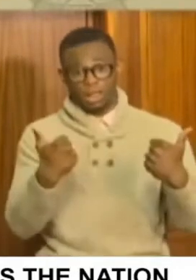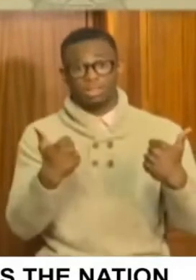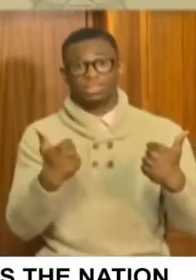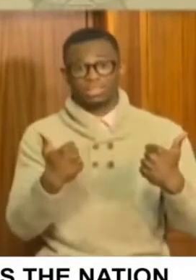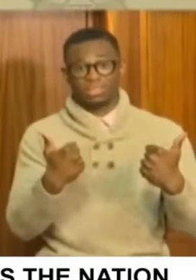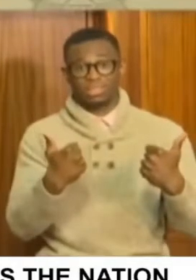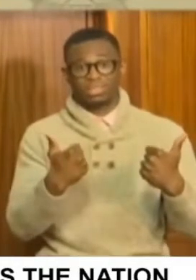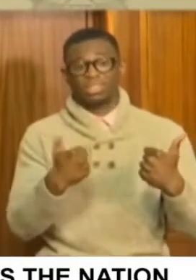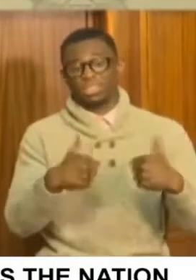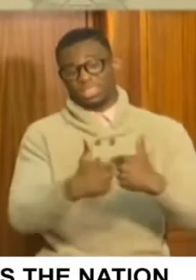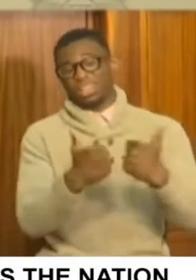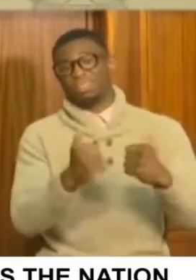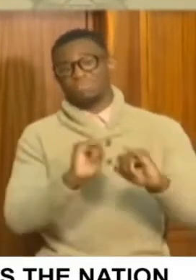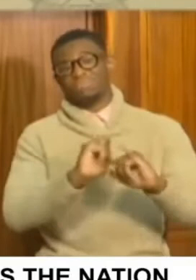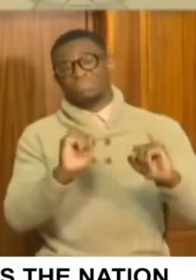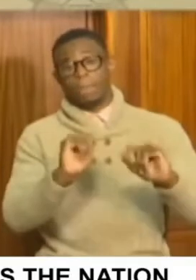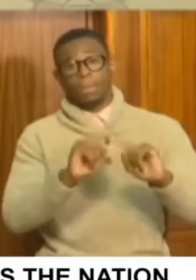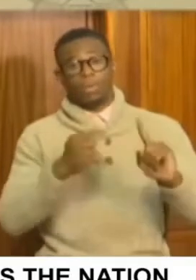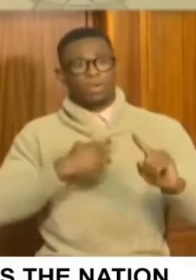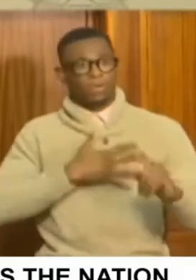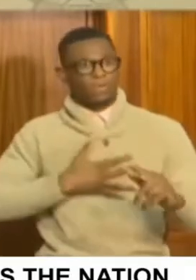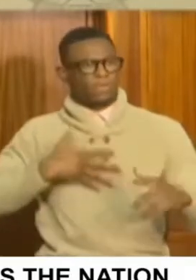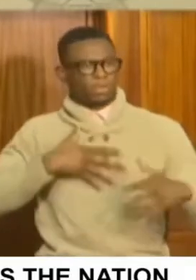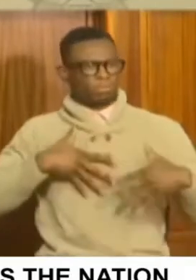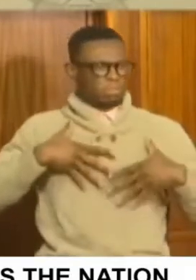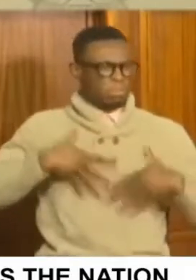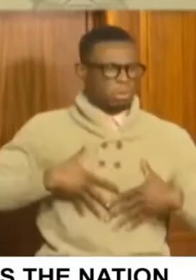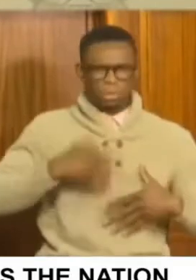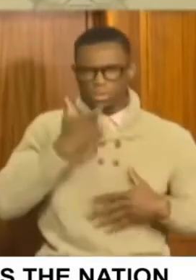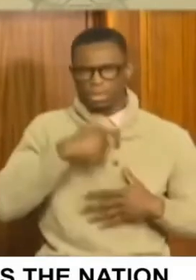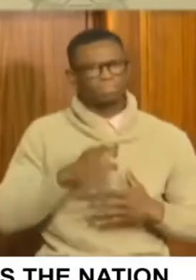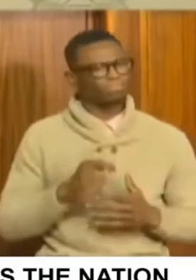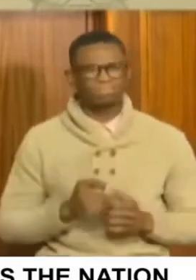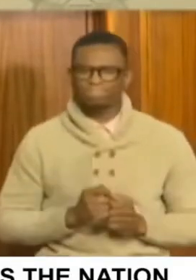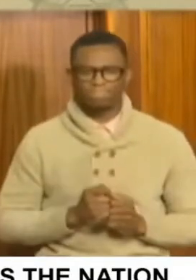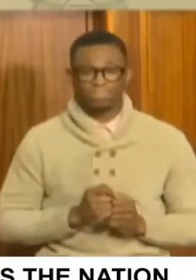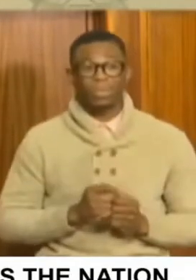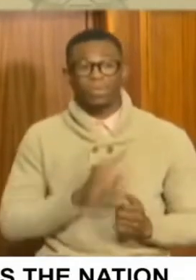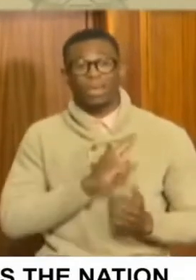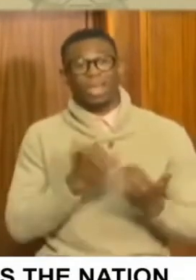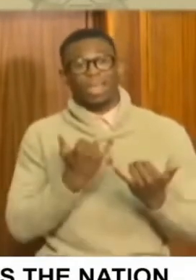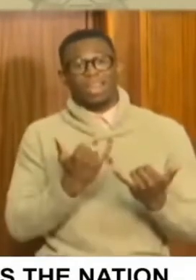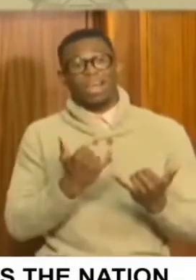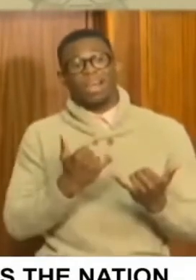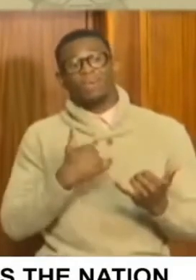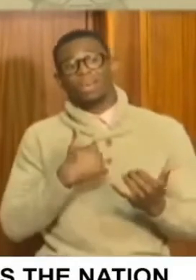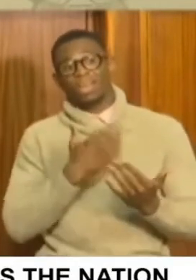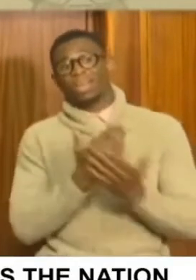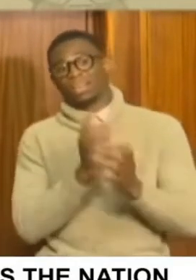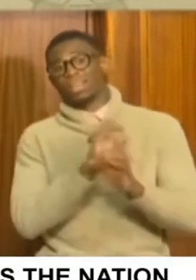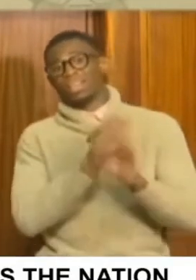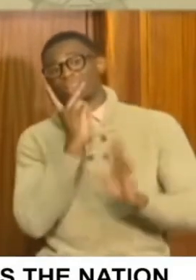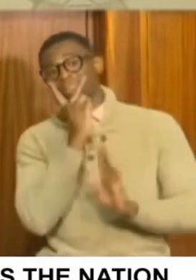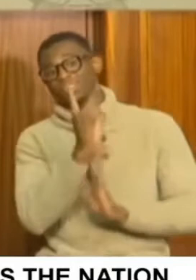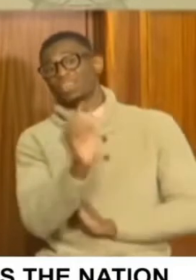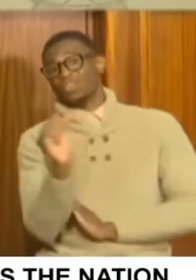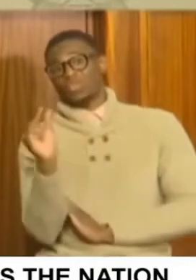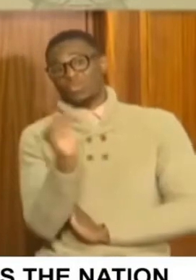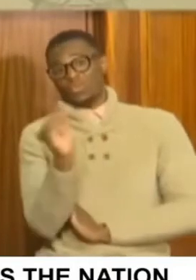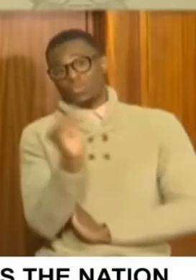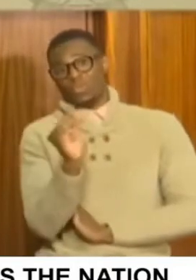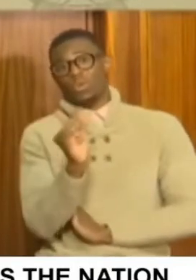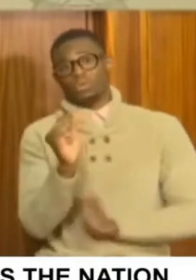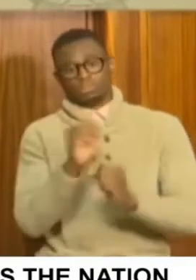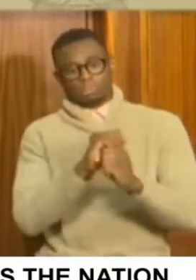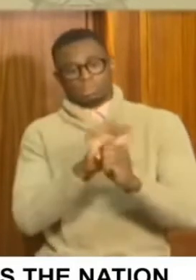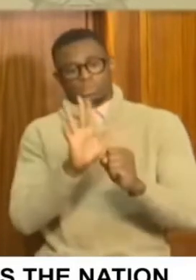task that lies before us. We can now see a path towards overcoming this pandemic.